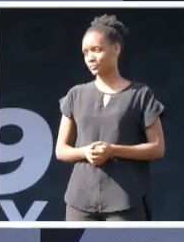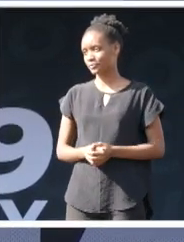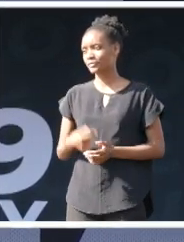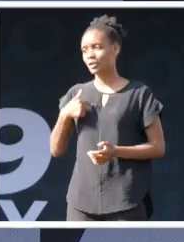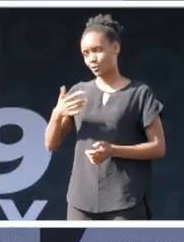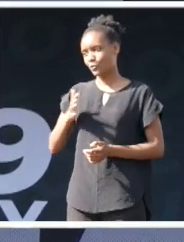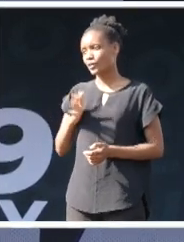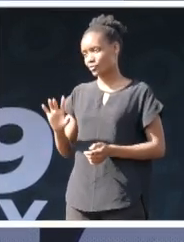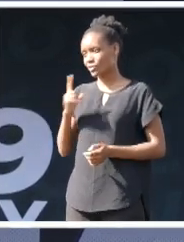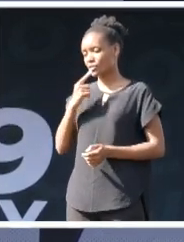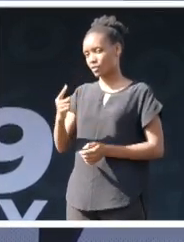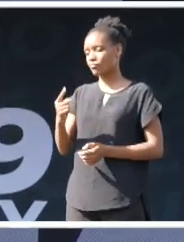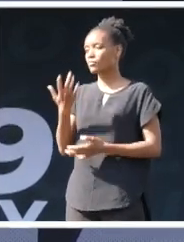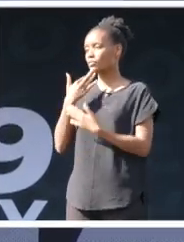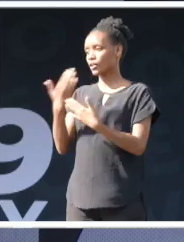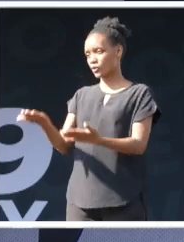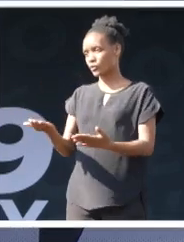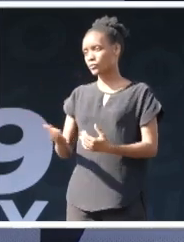Thank you.